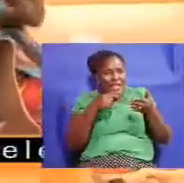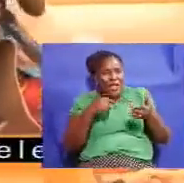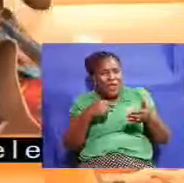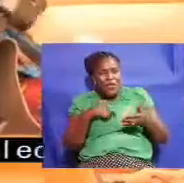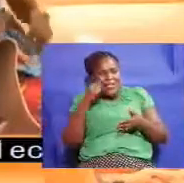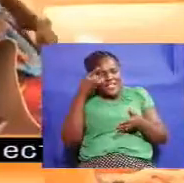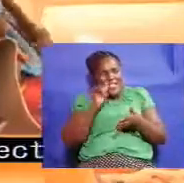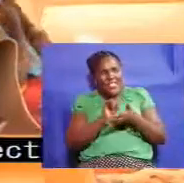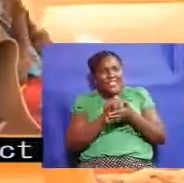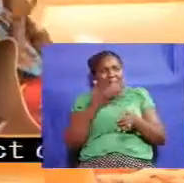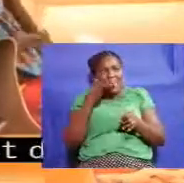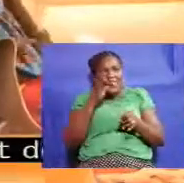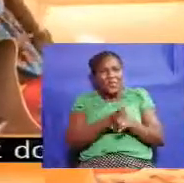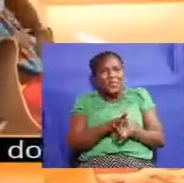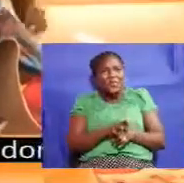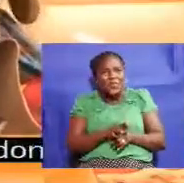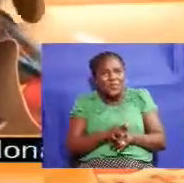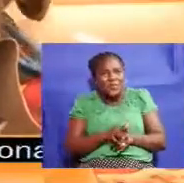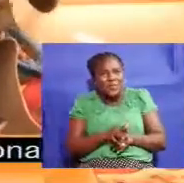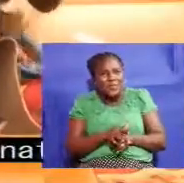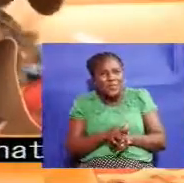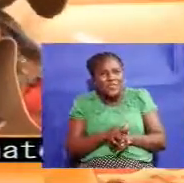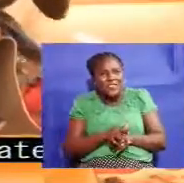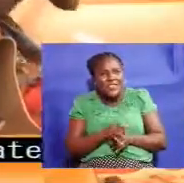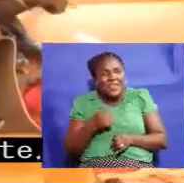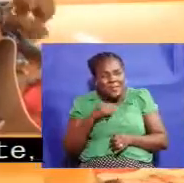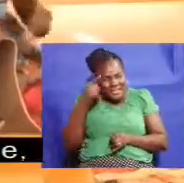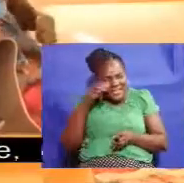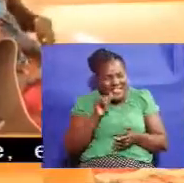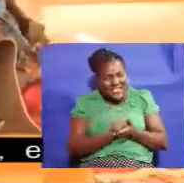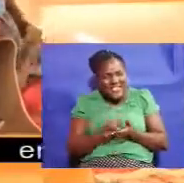Hi, darling. Come in. Wow.